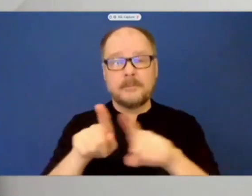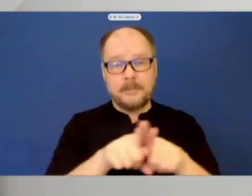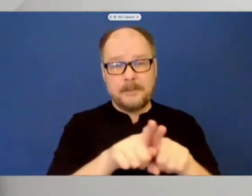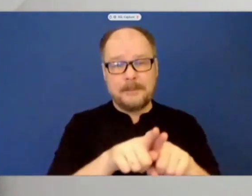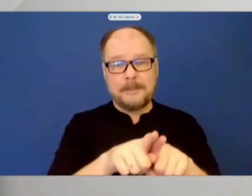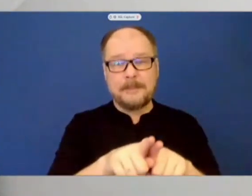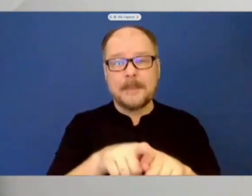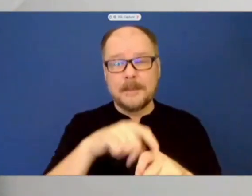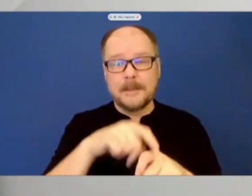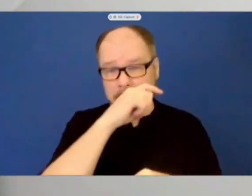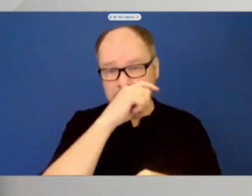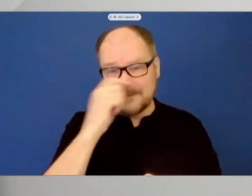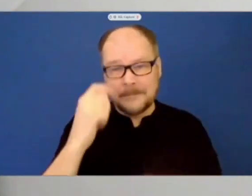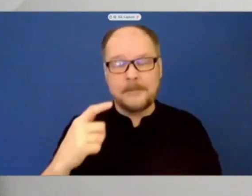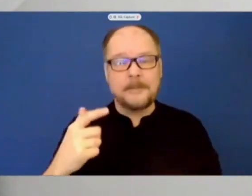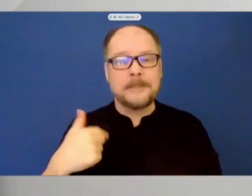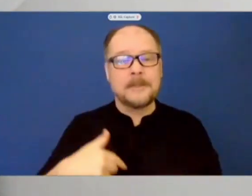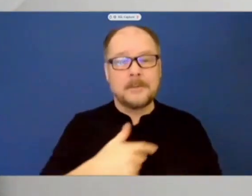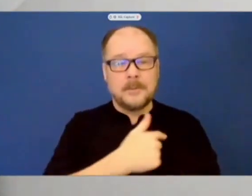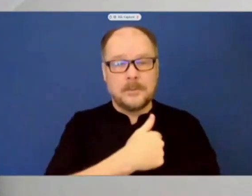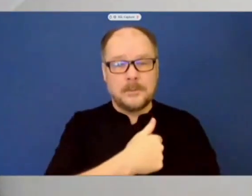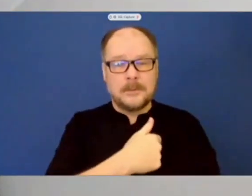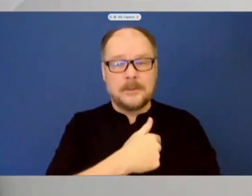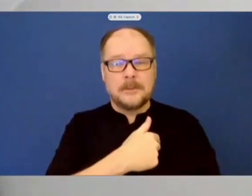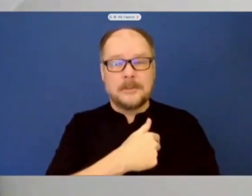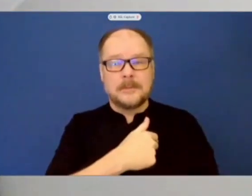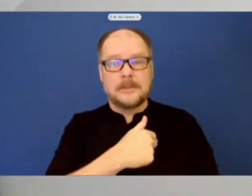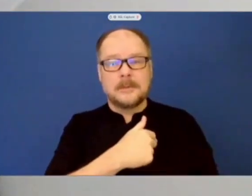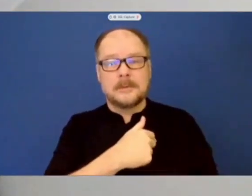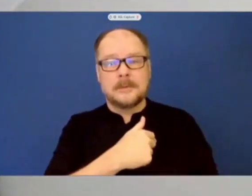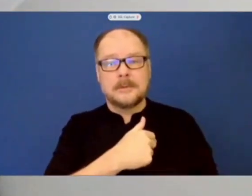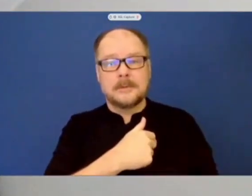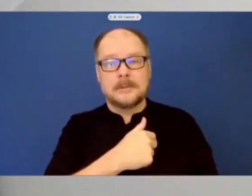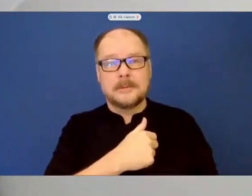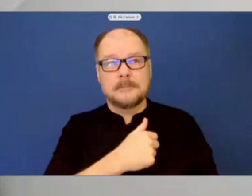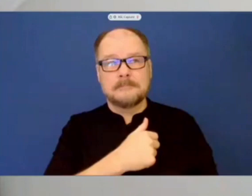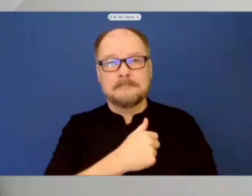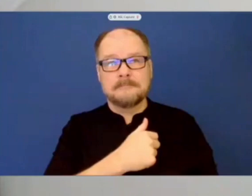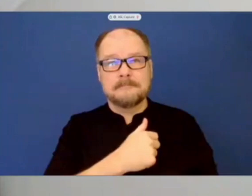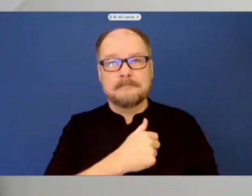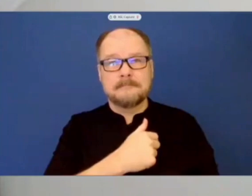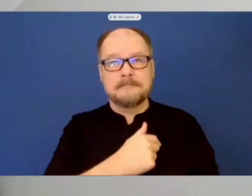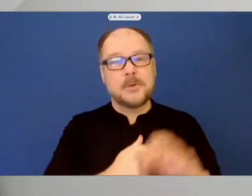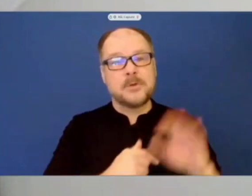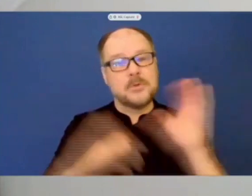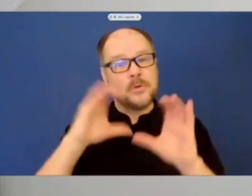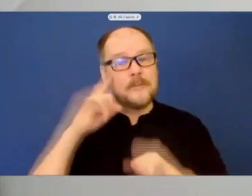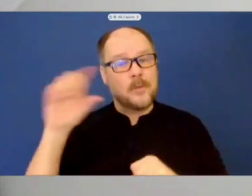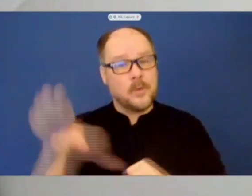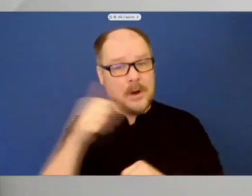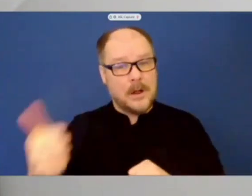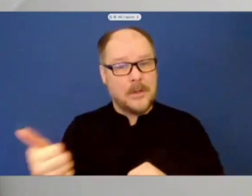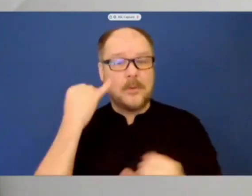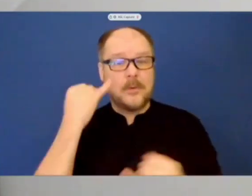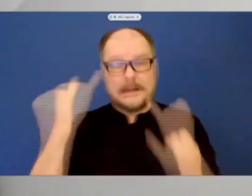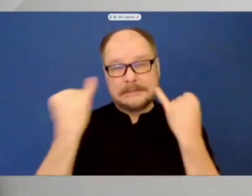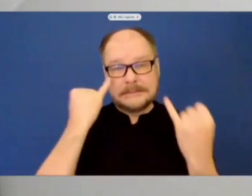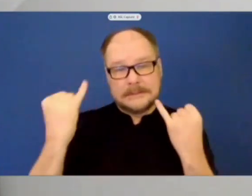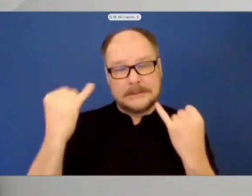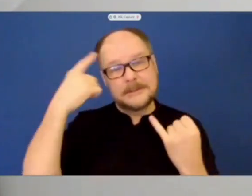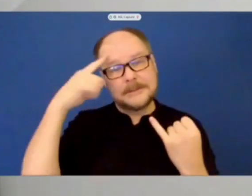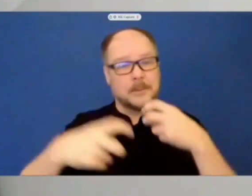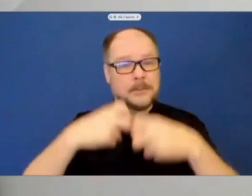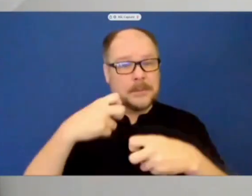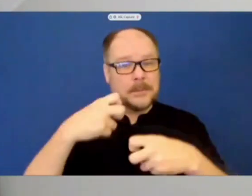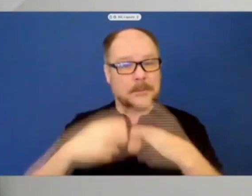been working to figure out what other solutions could be, that we had expanded 20 rooms